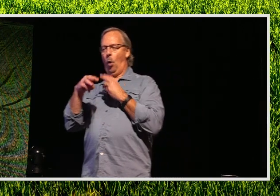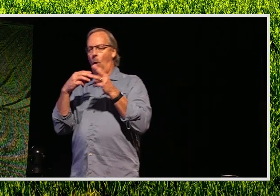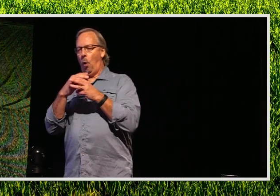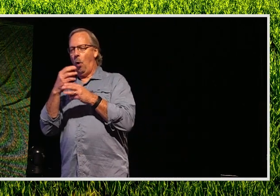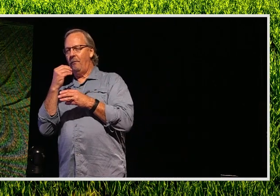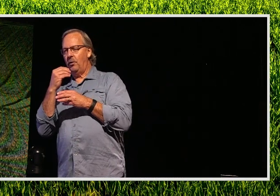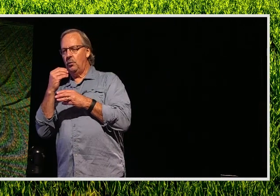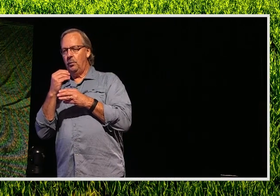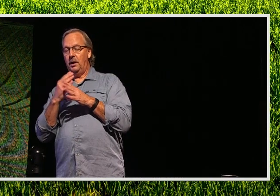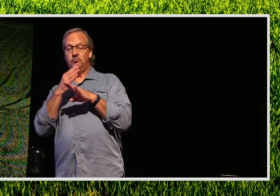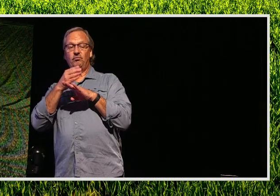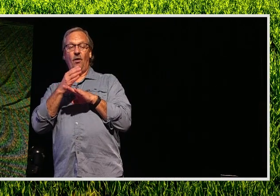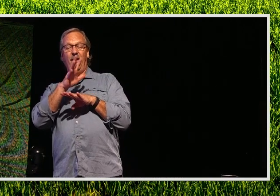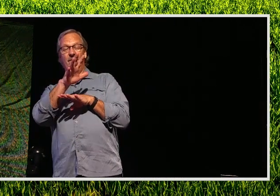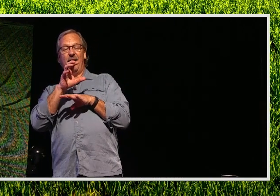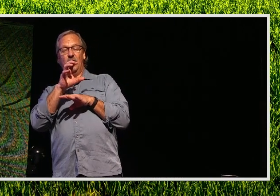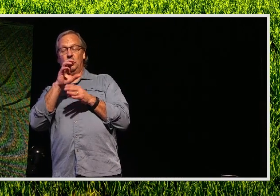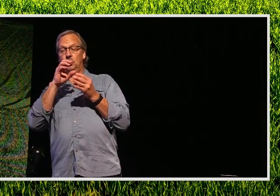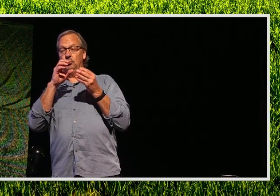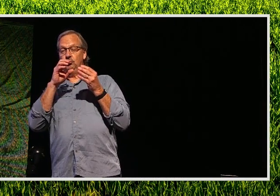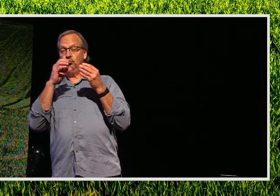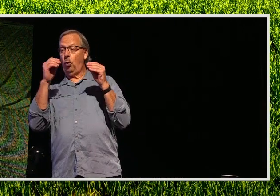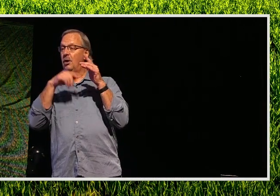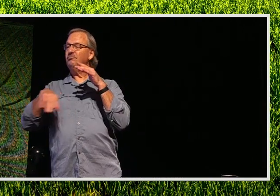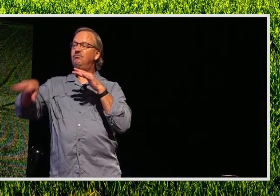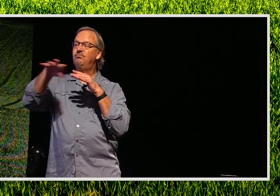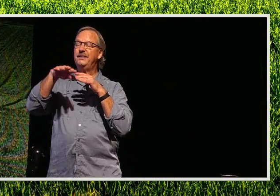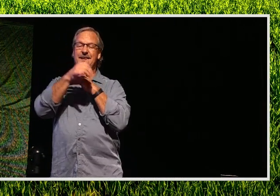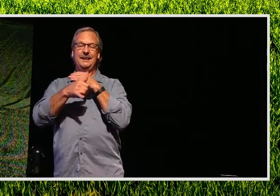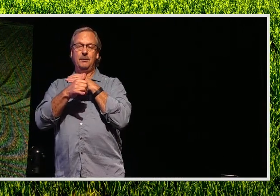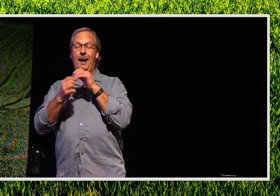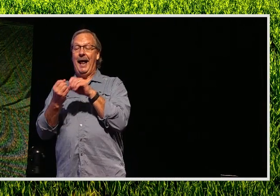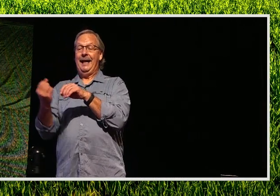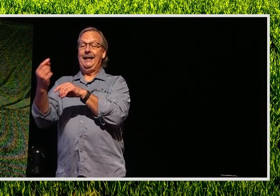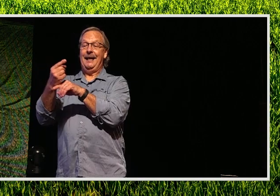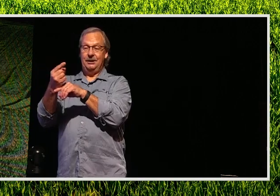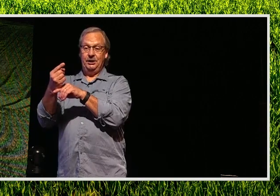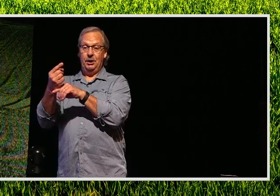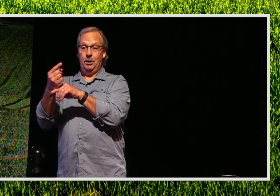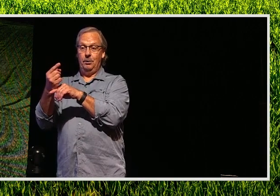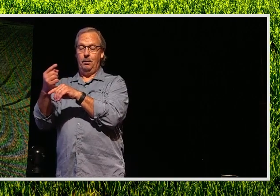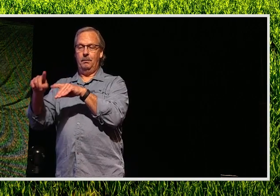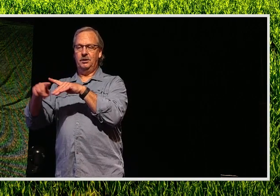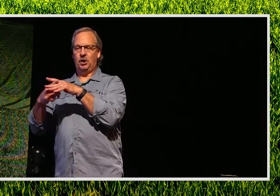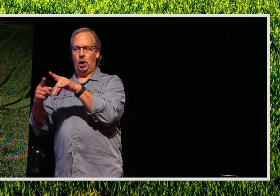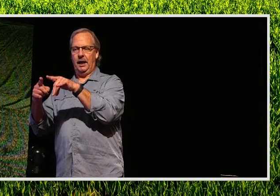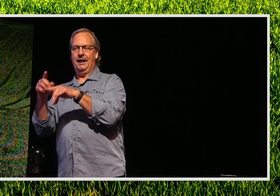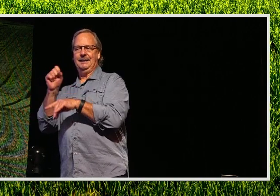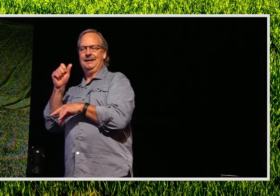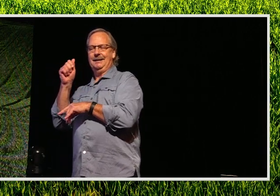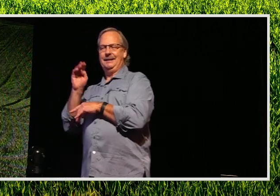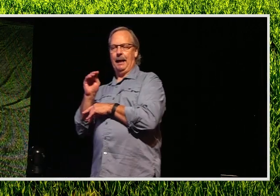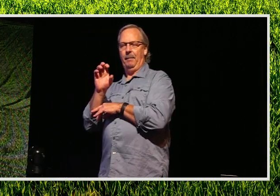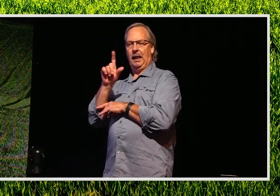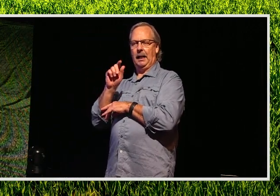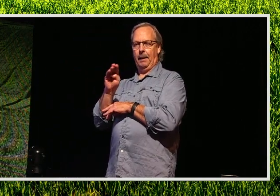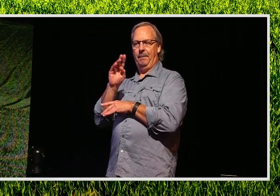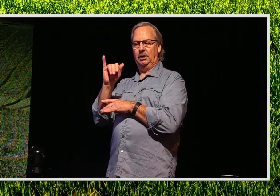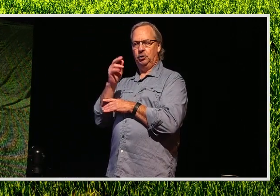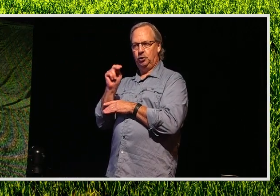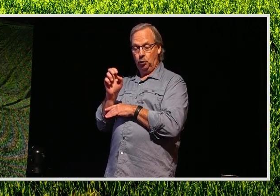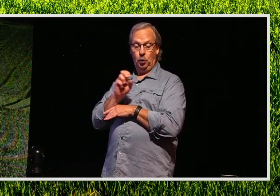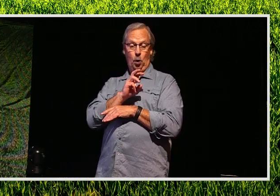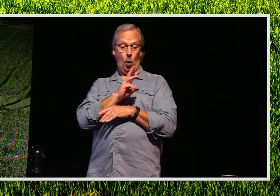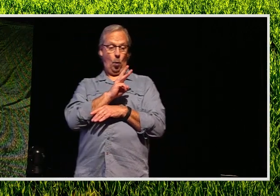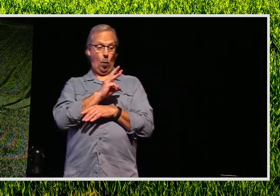500 stores across the country. And by next year we'll be launching in Sam's Club in June. We'll be actually launching in Wegmans as